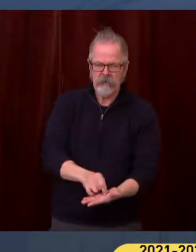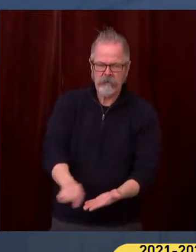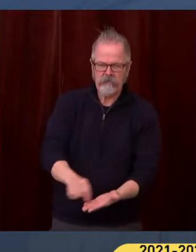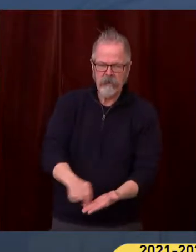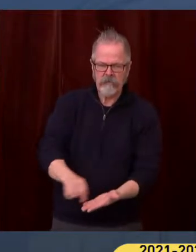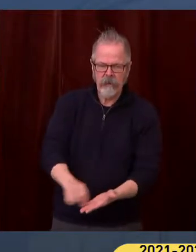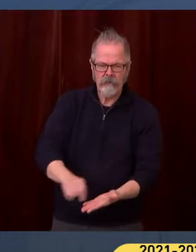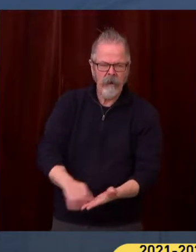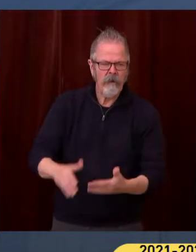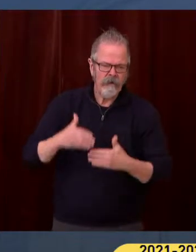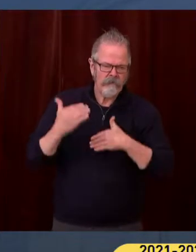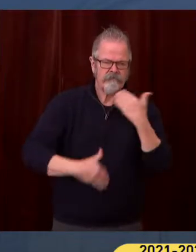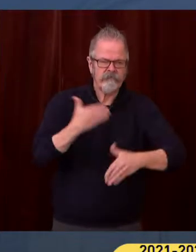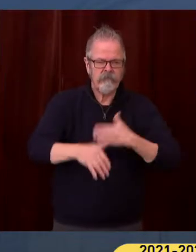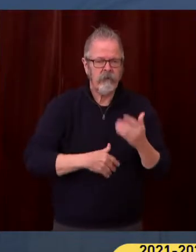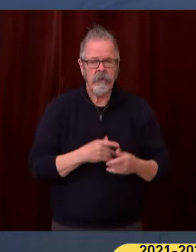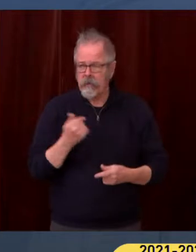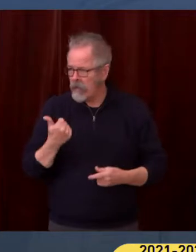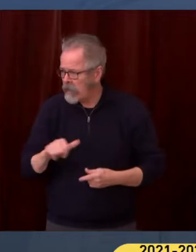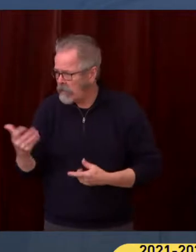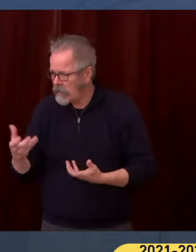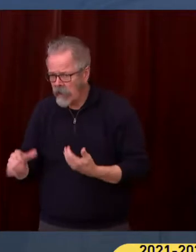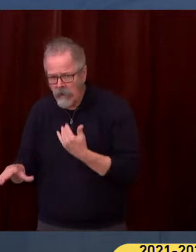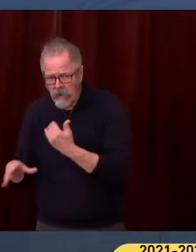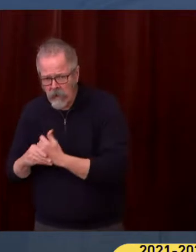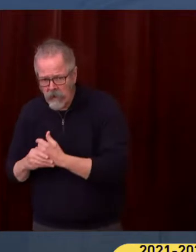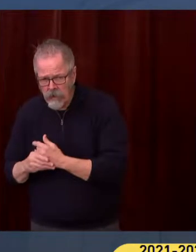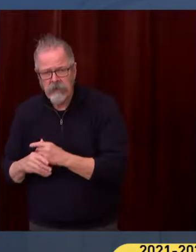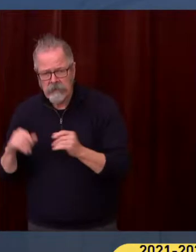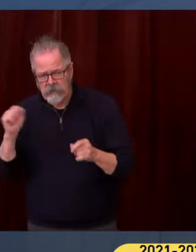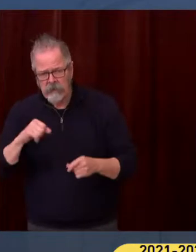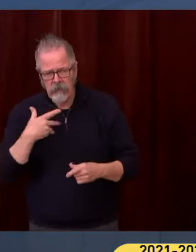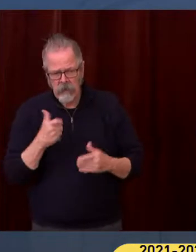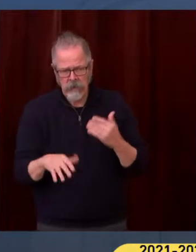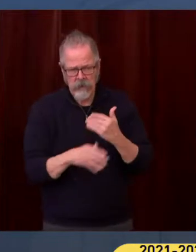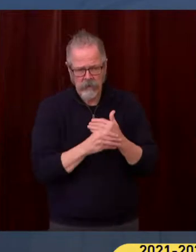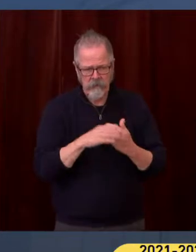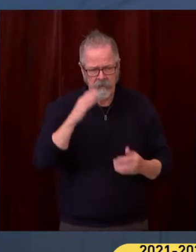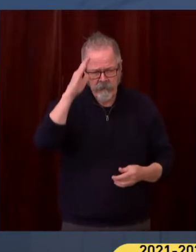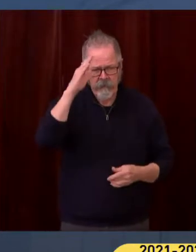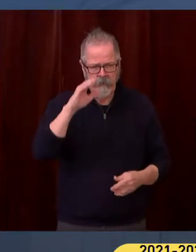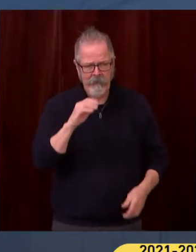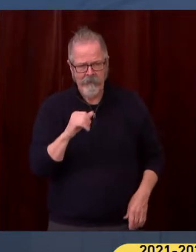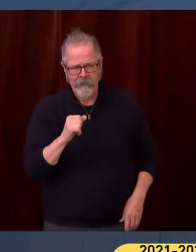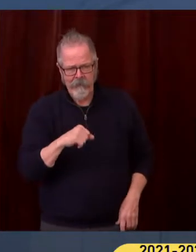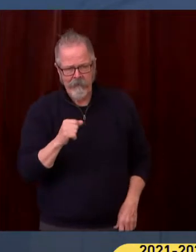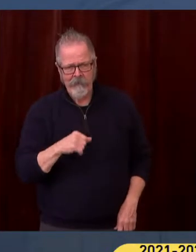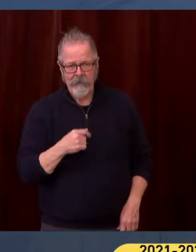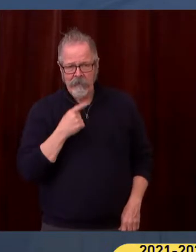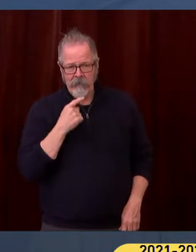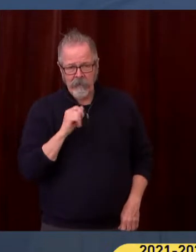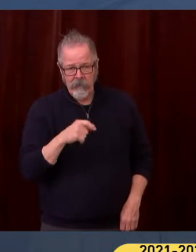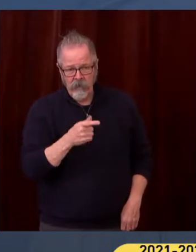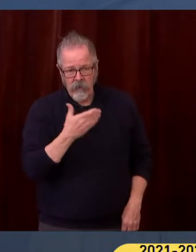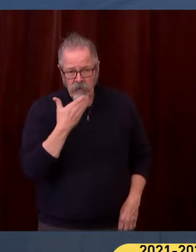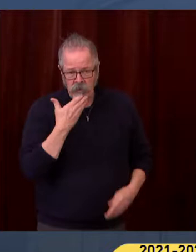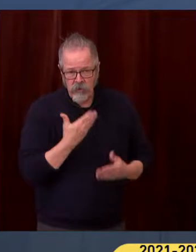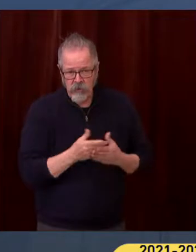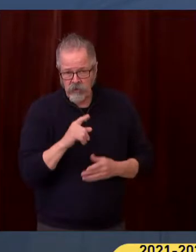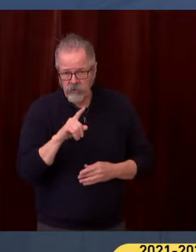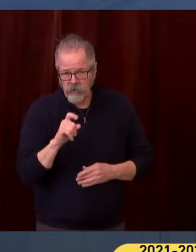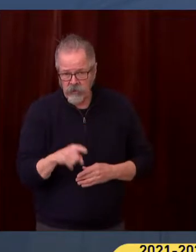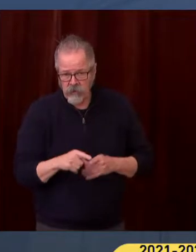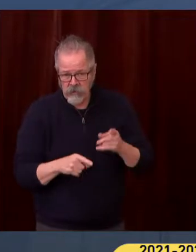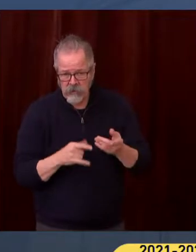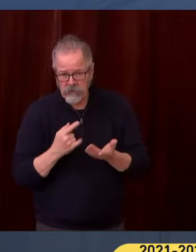Sure, I'll jump in. Thanks, Governor. I really appreciate it. Because I think it is a spot on question. And I think a lot has changed. As you said,